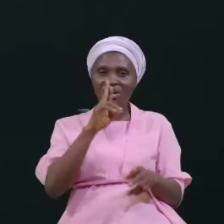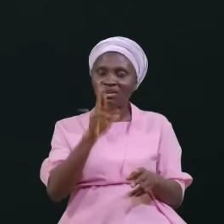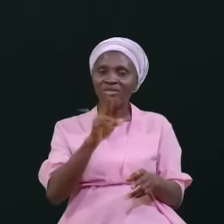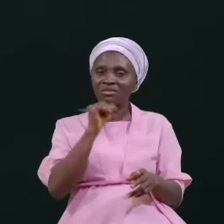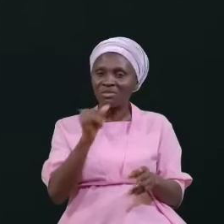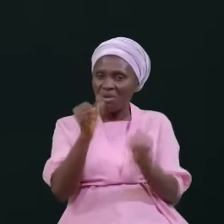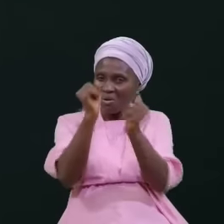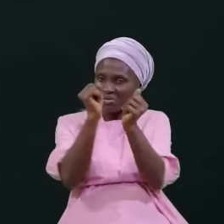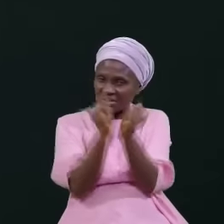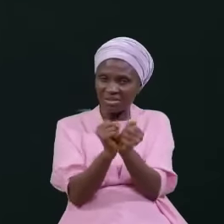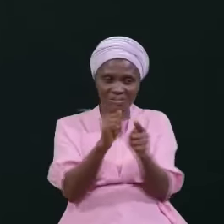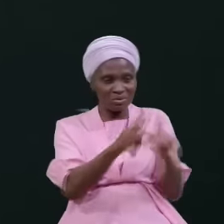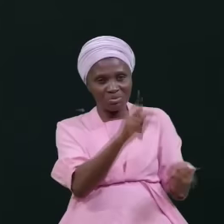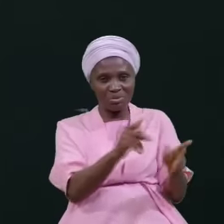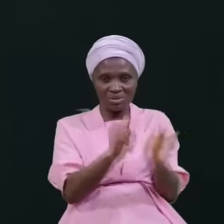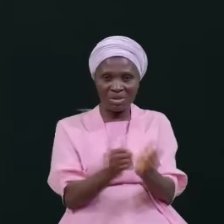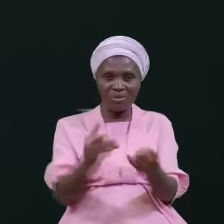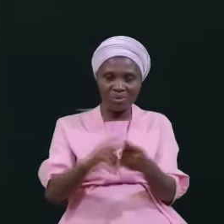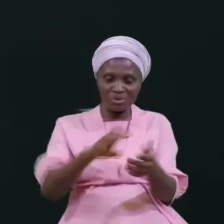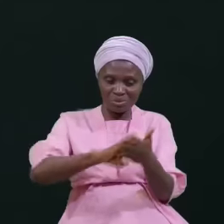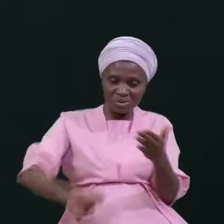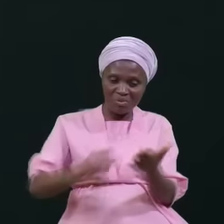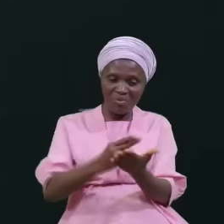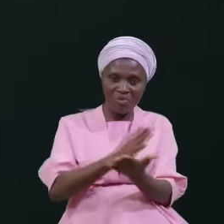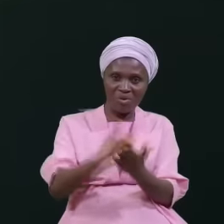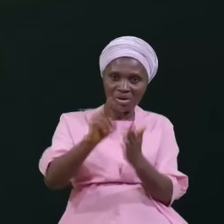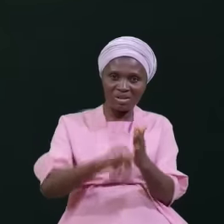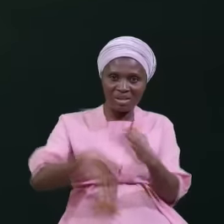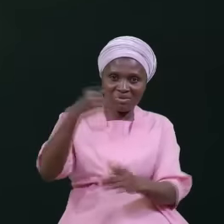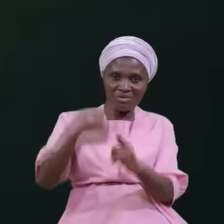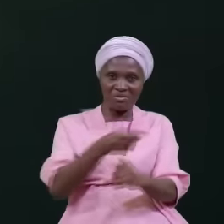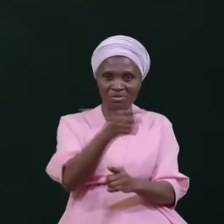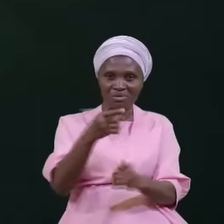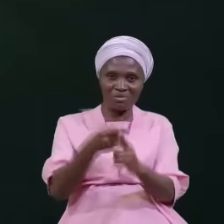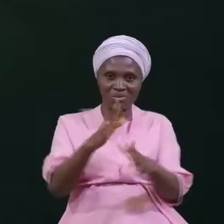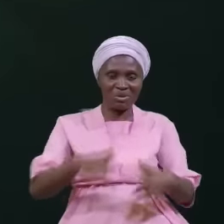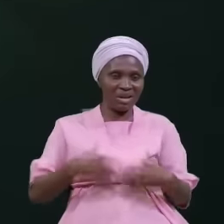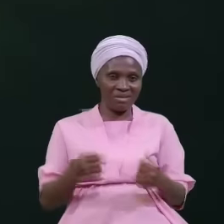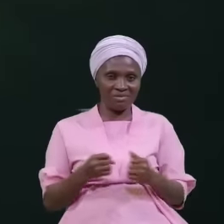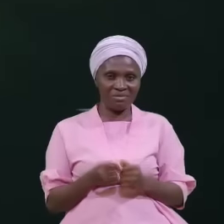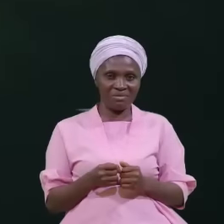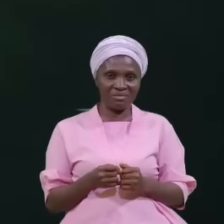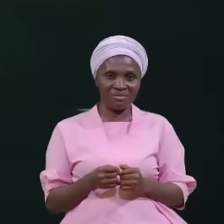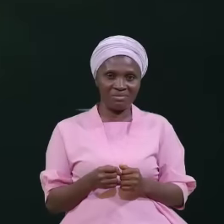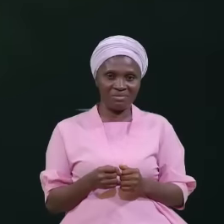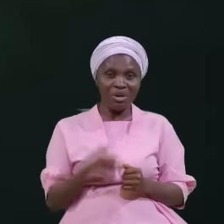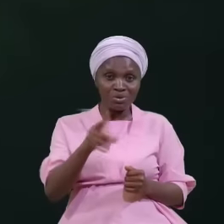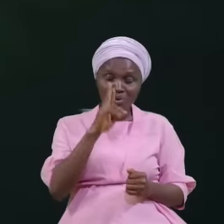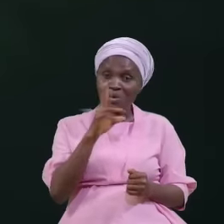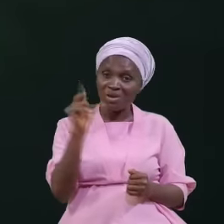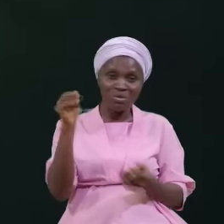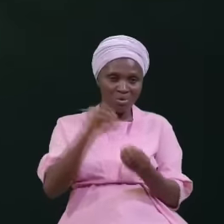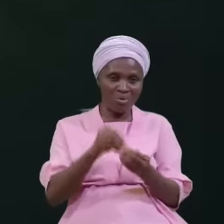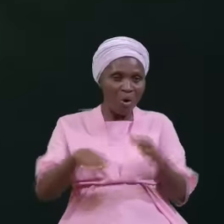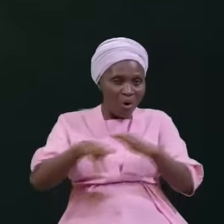to take holiness and righteousness away from your life. You're no more under